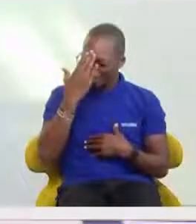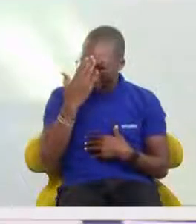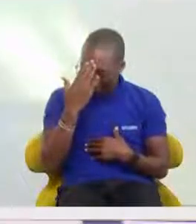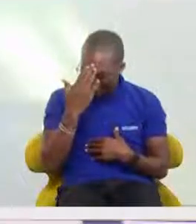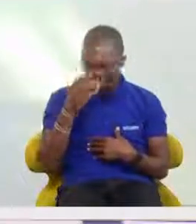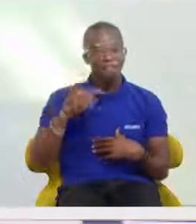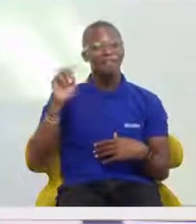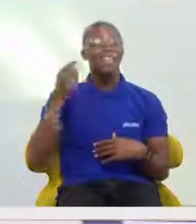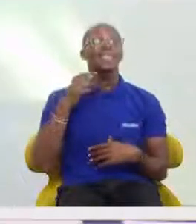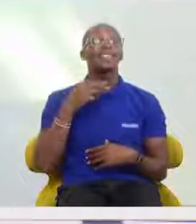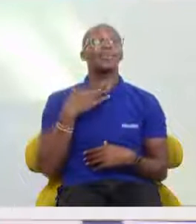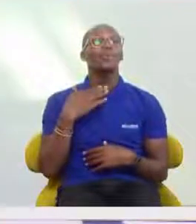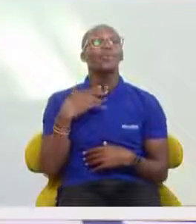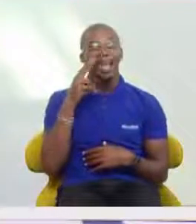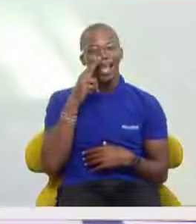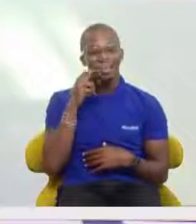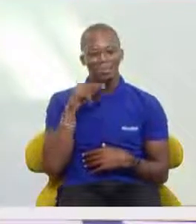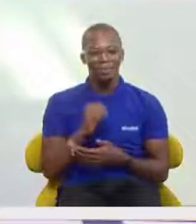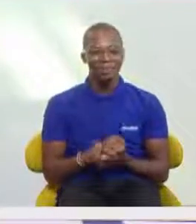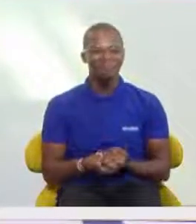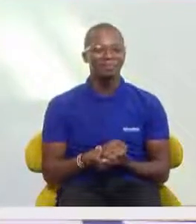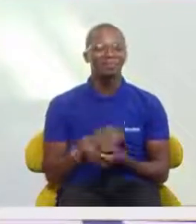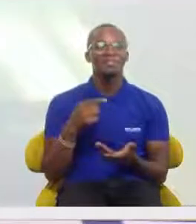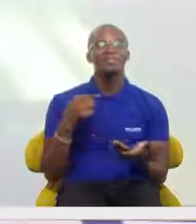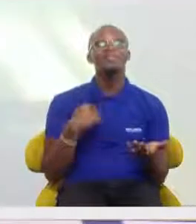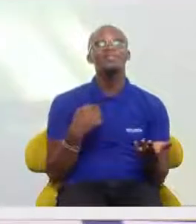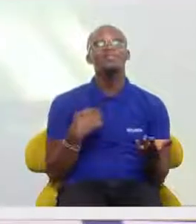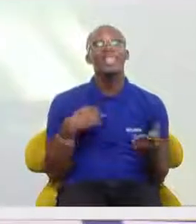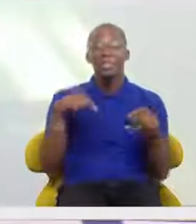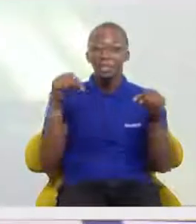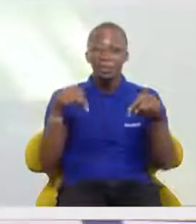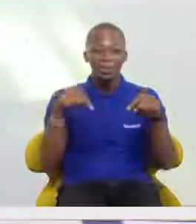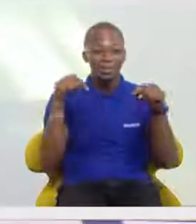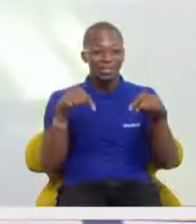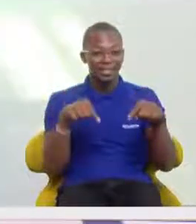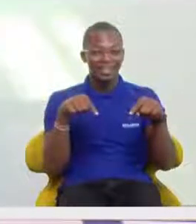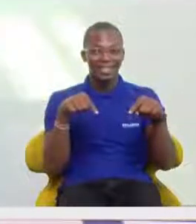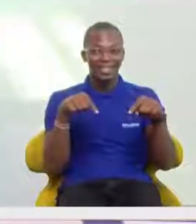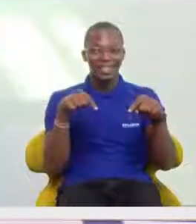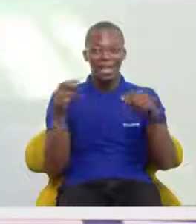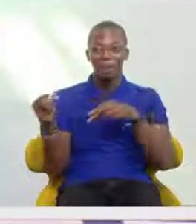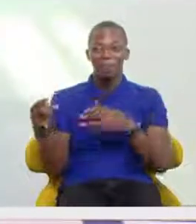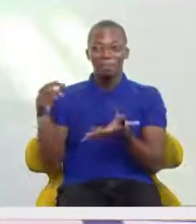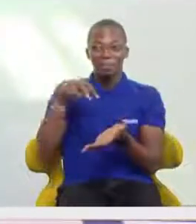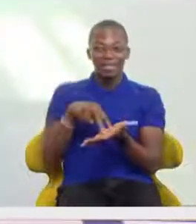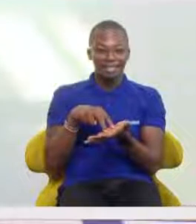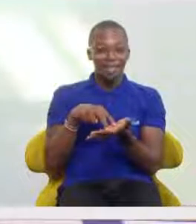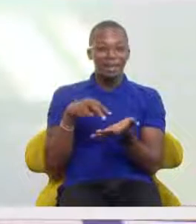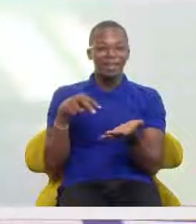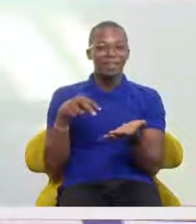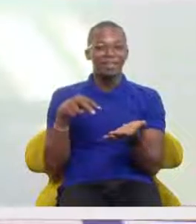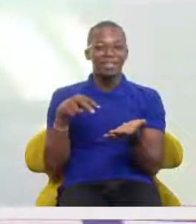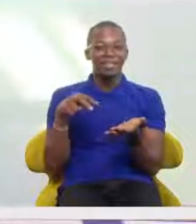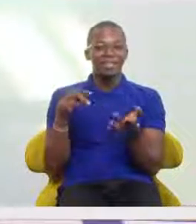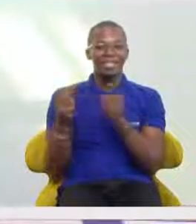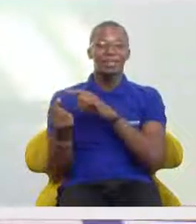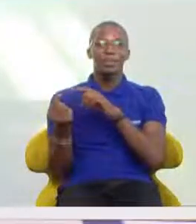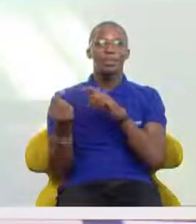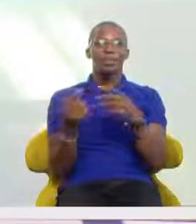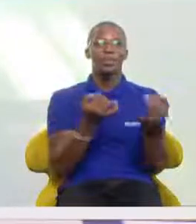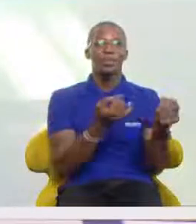joke before I get formal. Today I was picked up by to go receive the